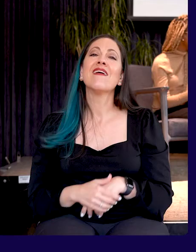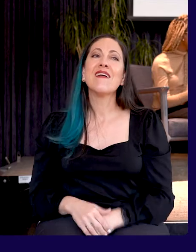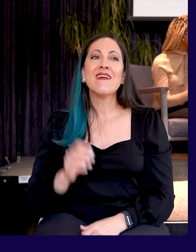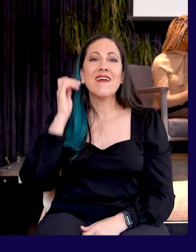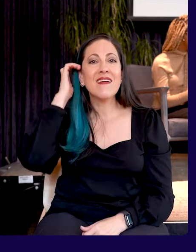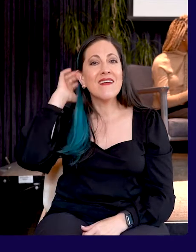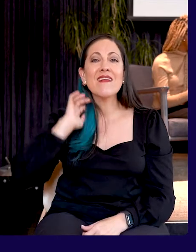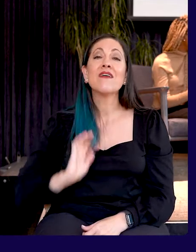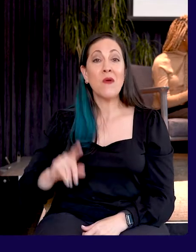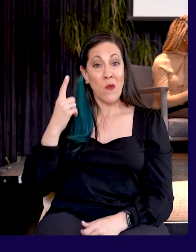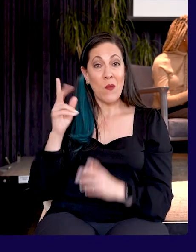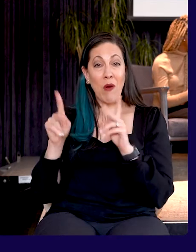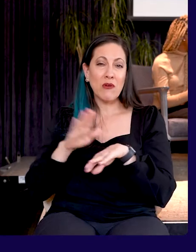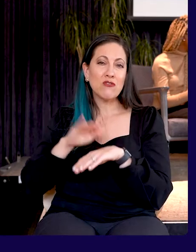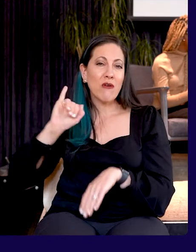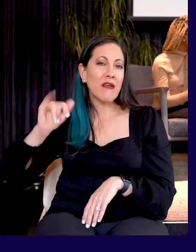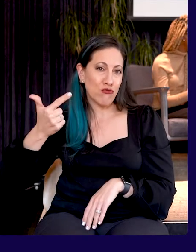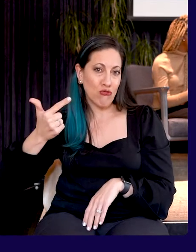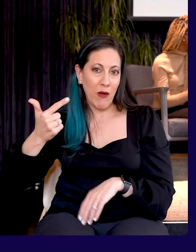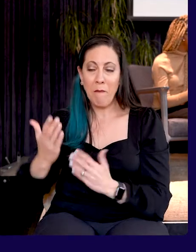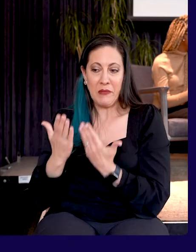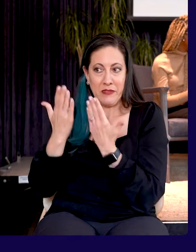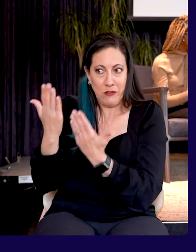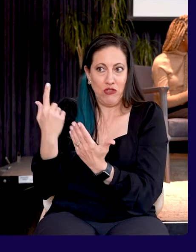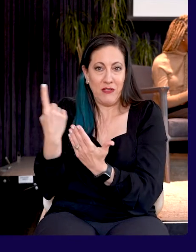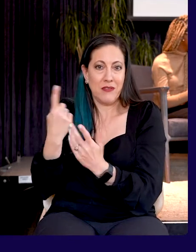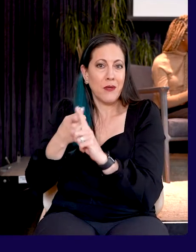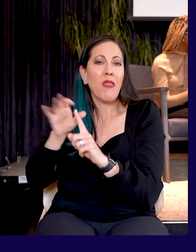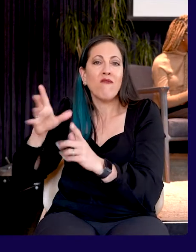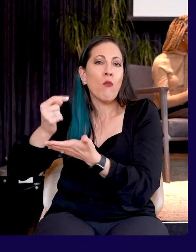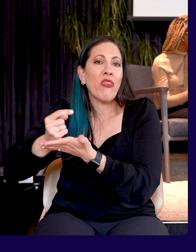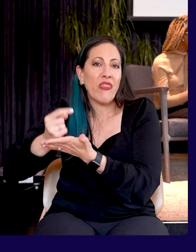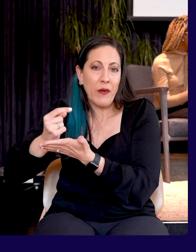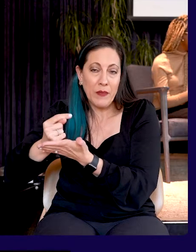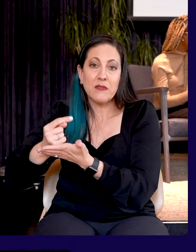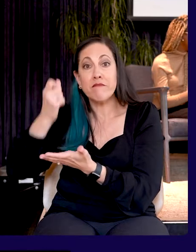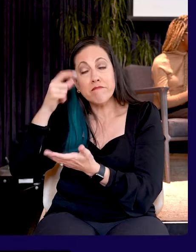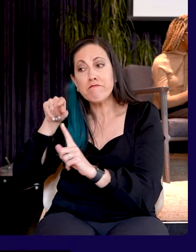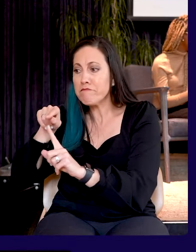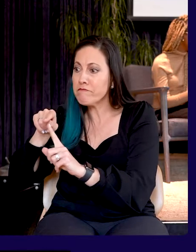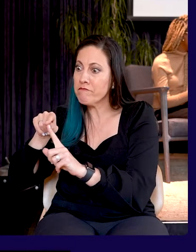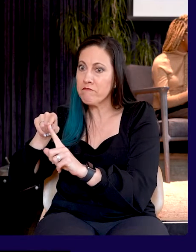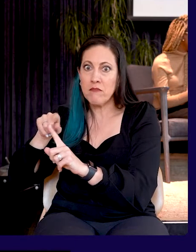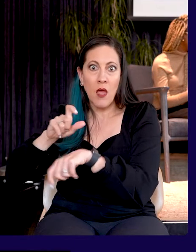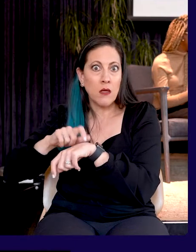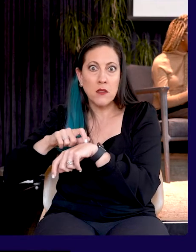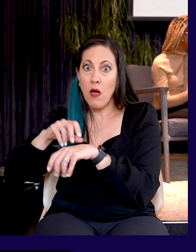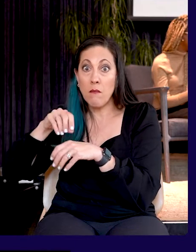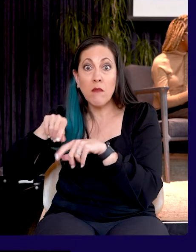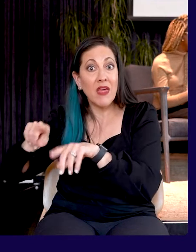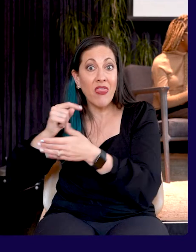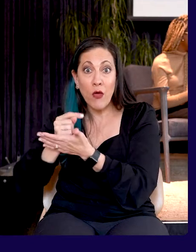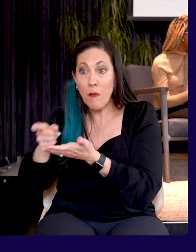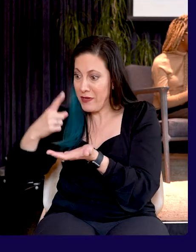on Instagram actually suggested something that her therapist had passed on to her, because like a lot of people, she spent all of her time in therapy talking about